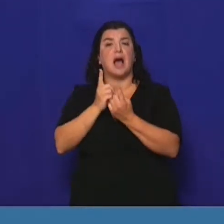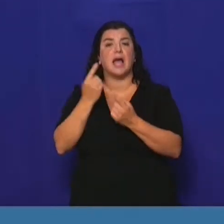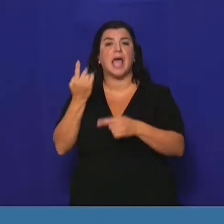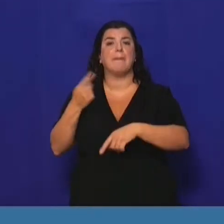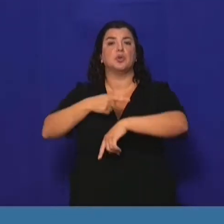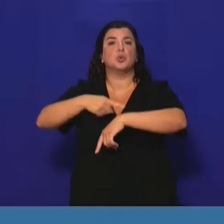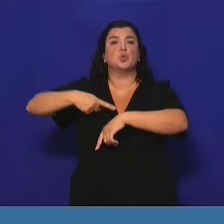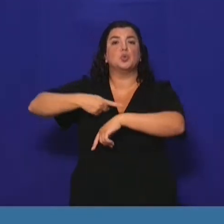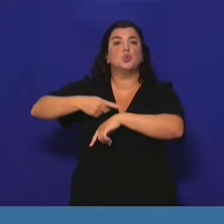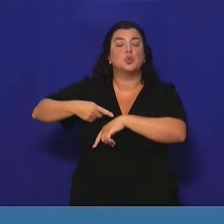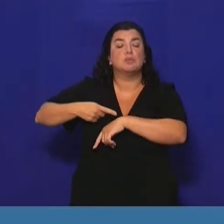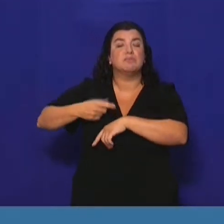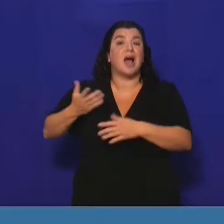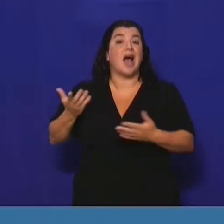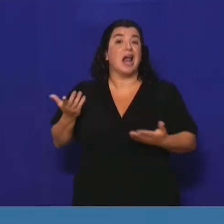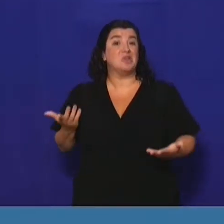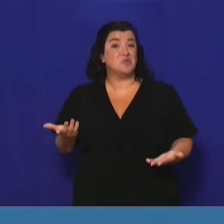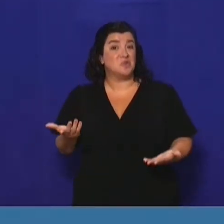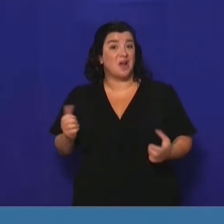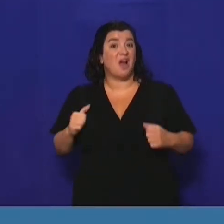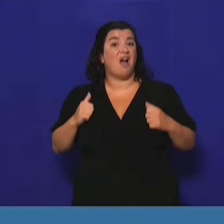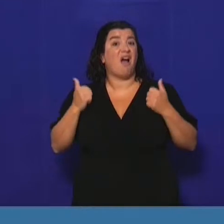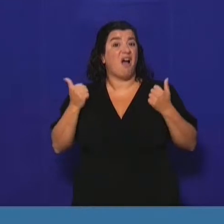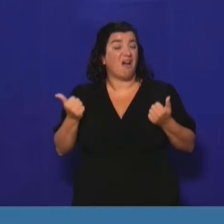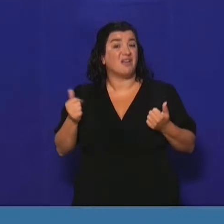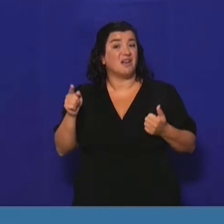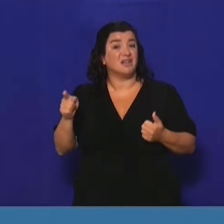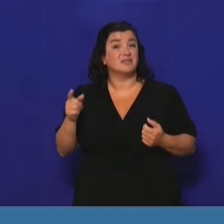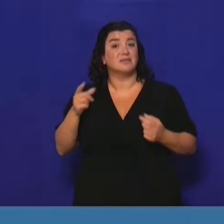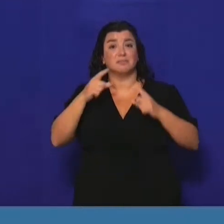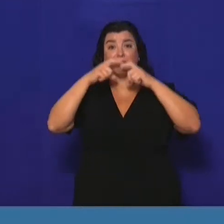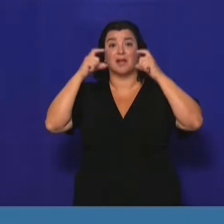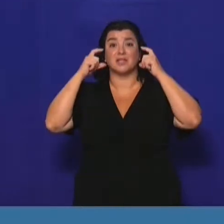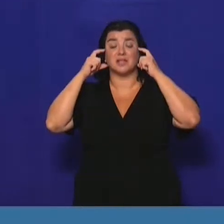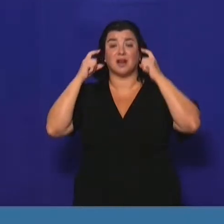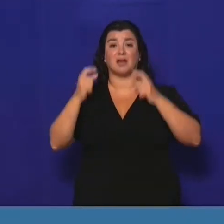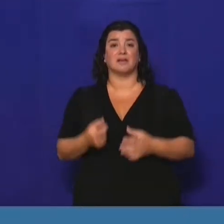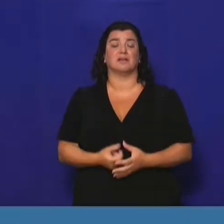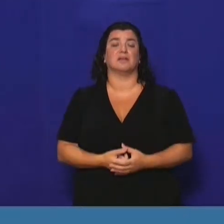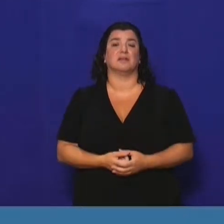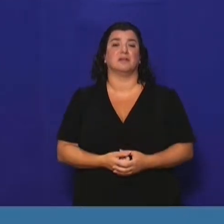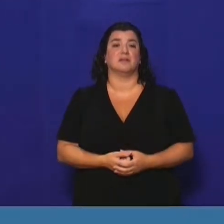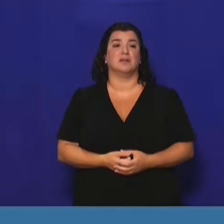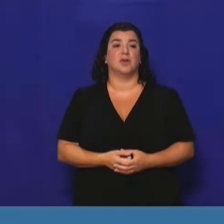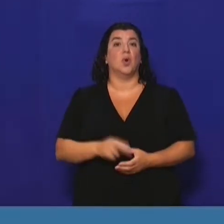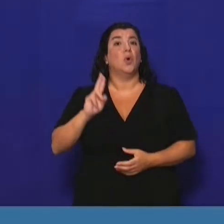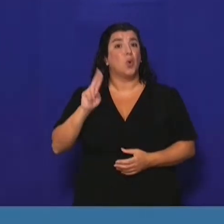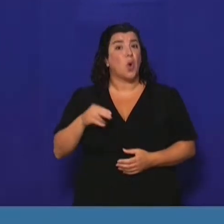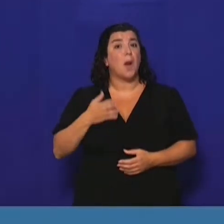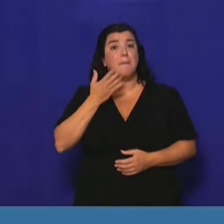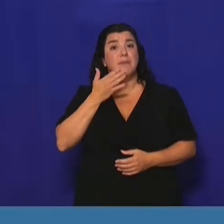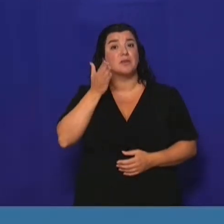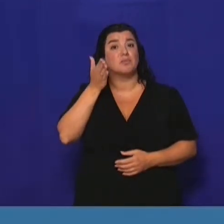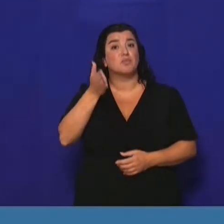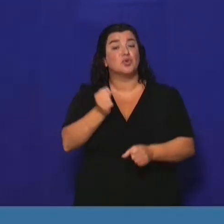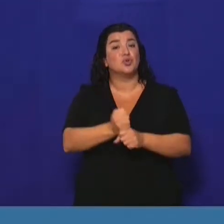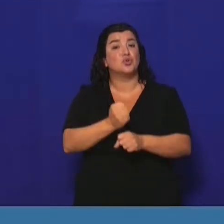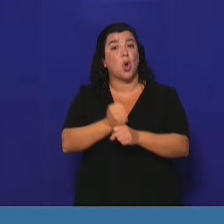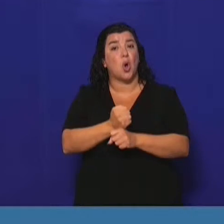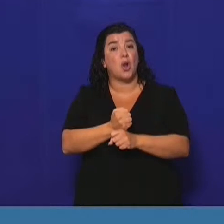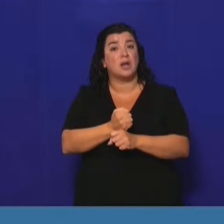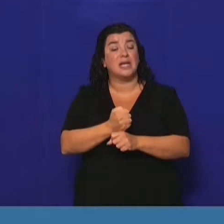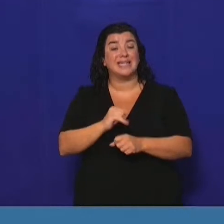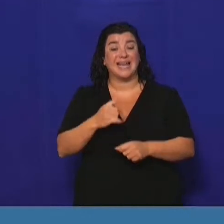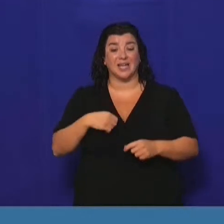u x'għandu dak il-persuna, allura huwa dejjem tajjeb li inti tkun libes maskra. Anke fuq il-postijiet tax-xogħol fejn jistgħu